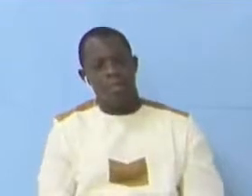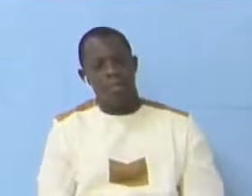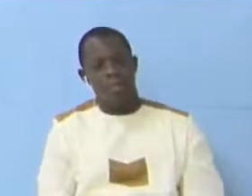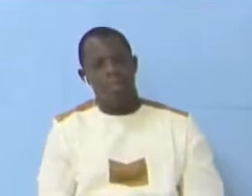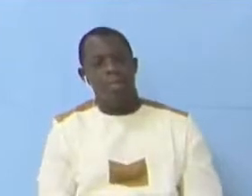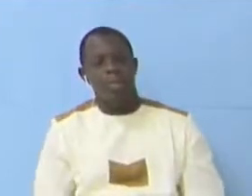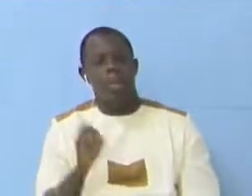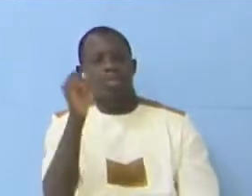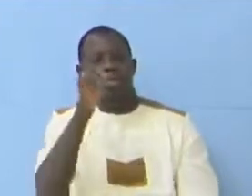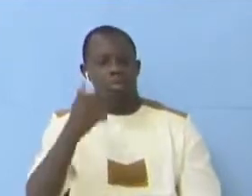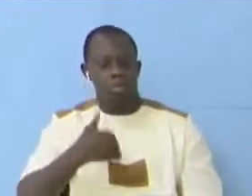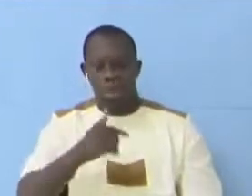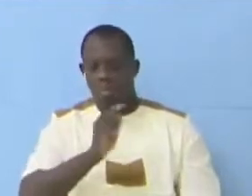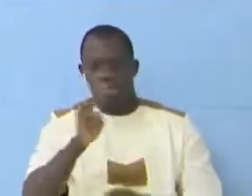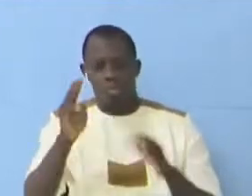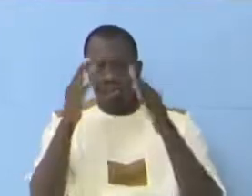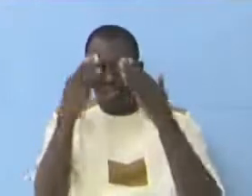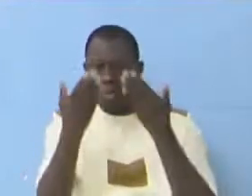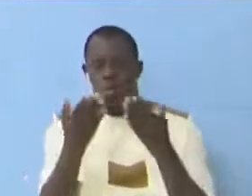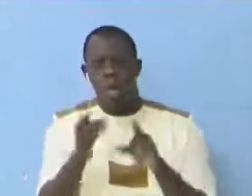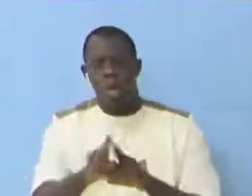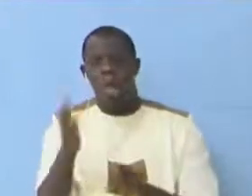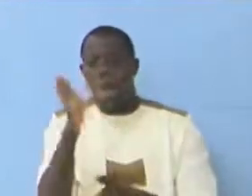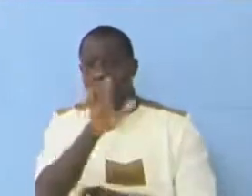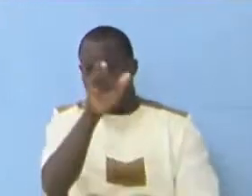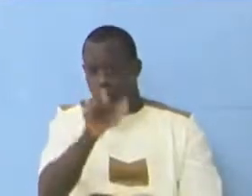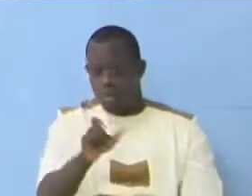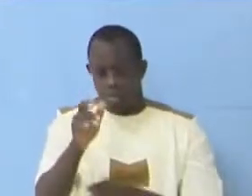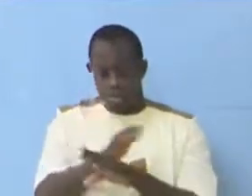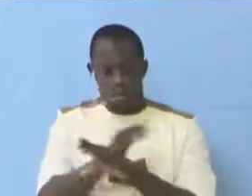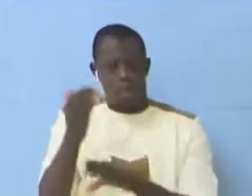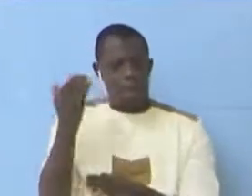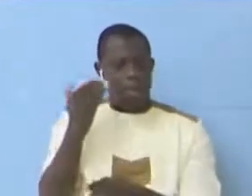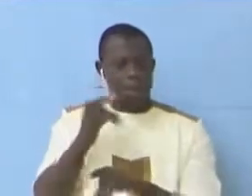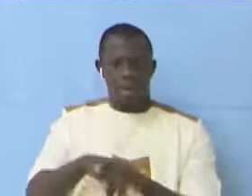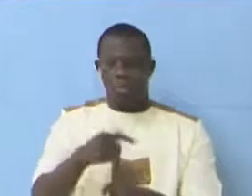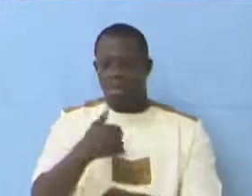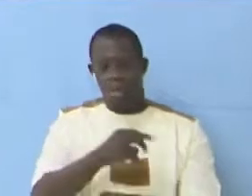because I don't even know any of them at that time.